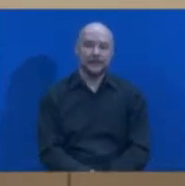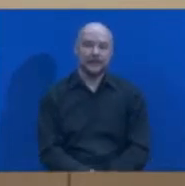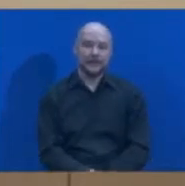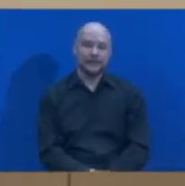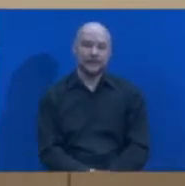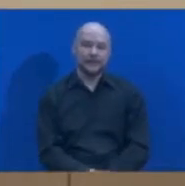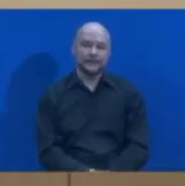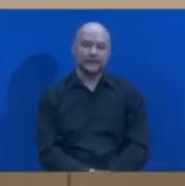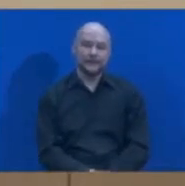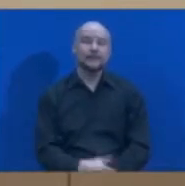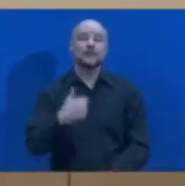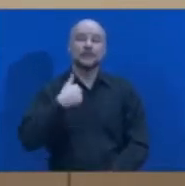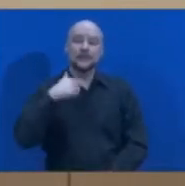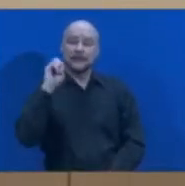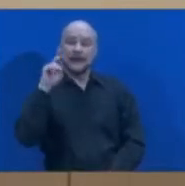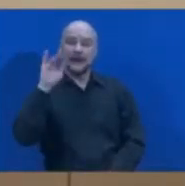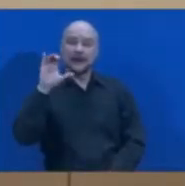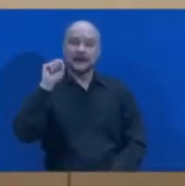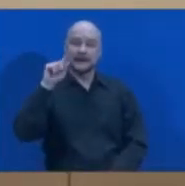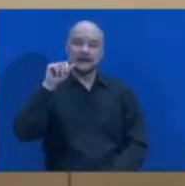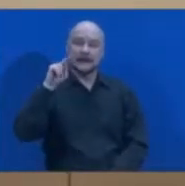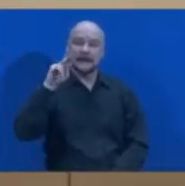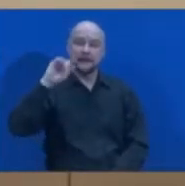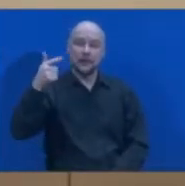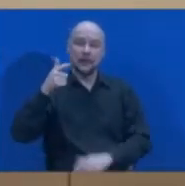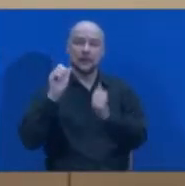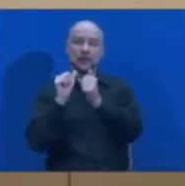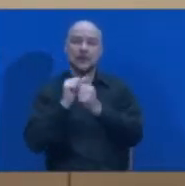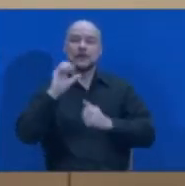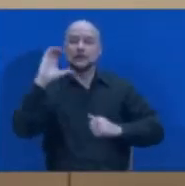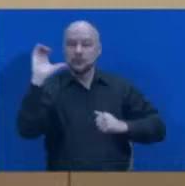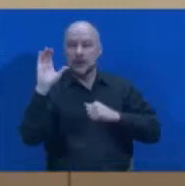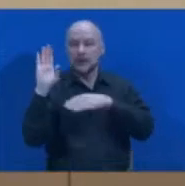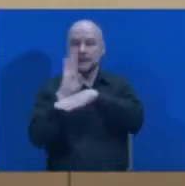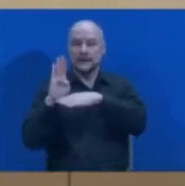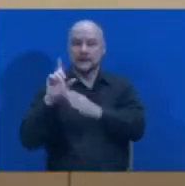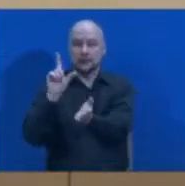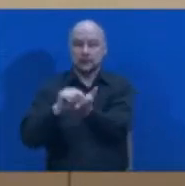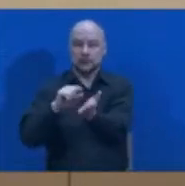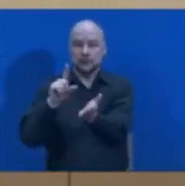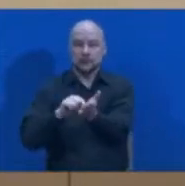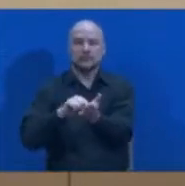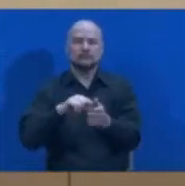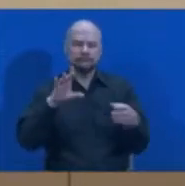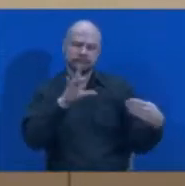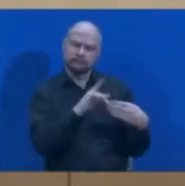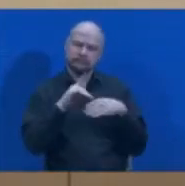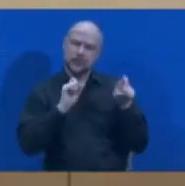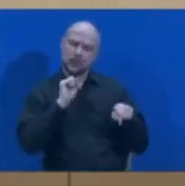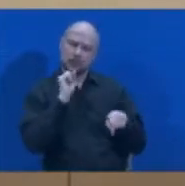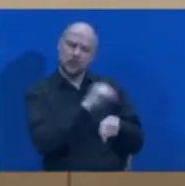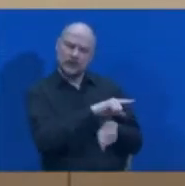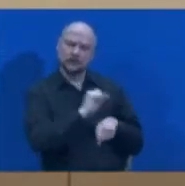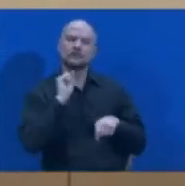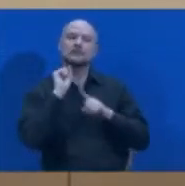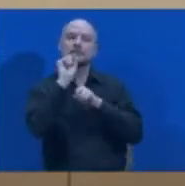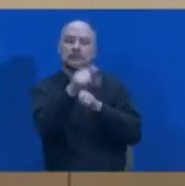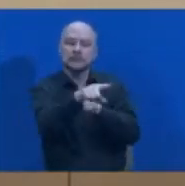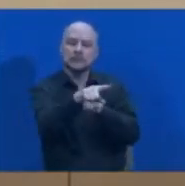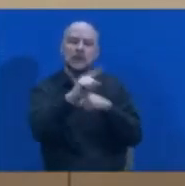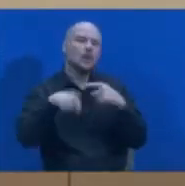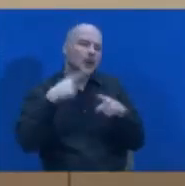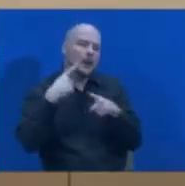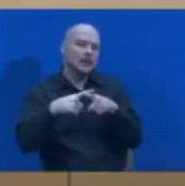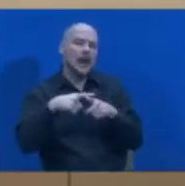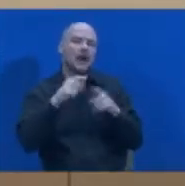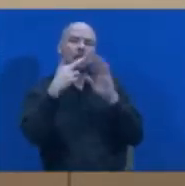Gibbie, this is Eric Spanberg with the Charlotte Business Journal. Picking up on Joe's question, what are your big concerns about the